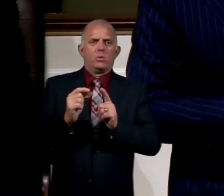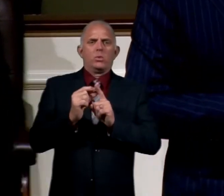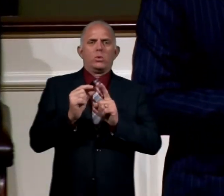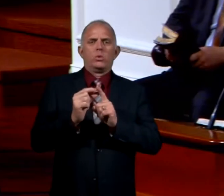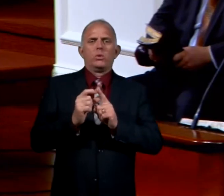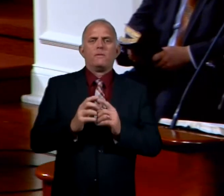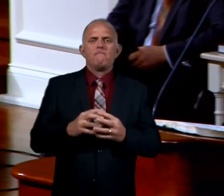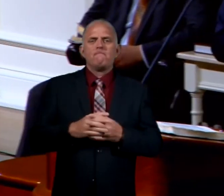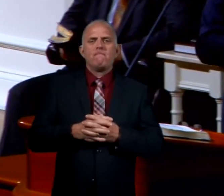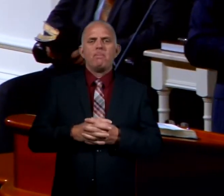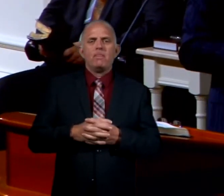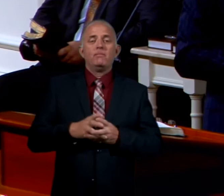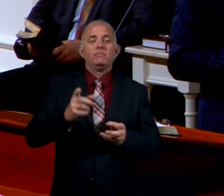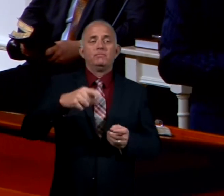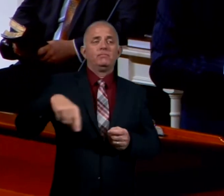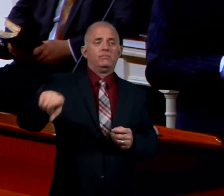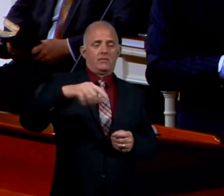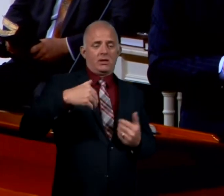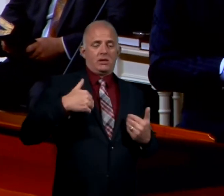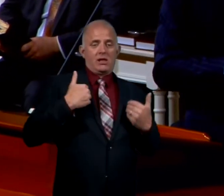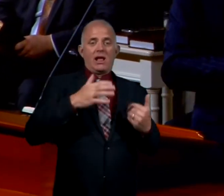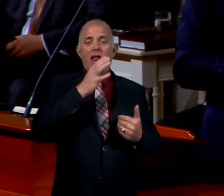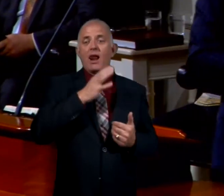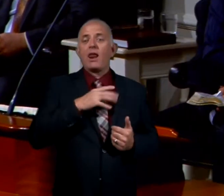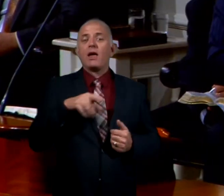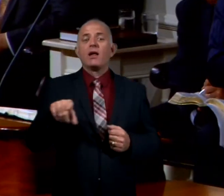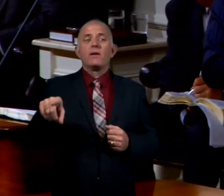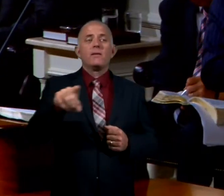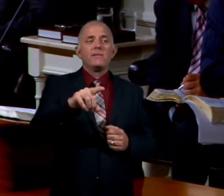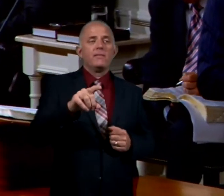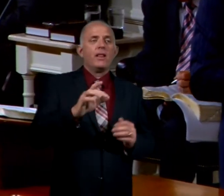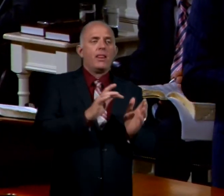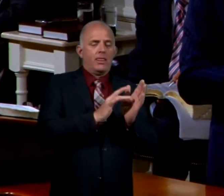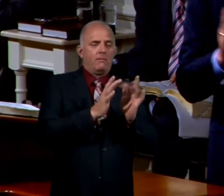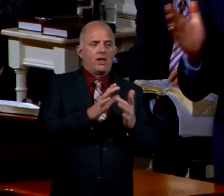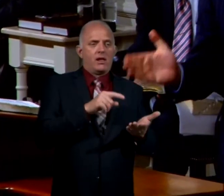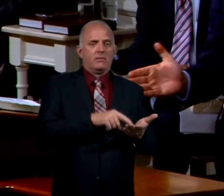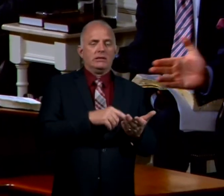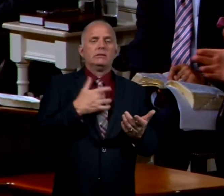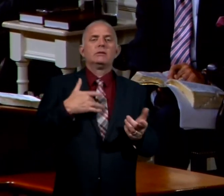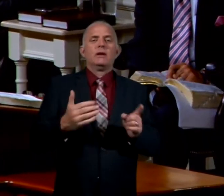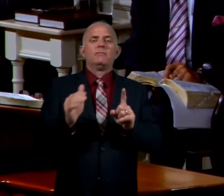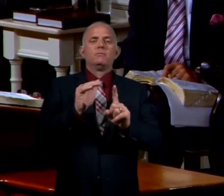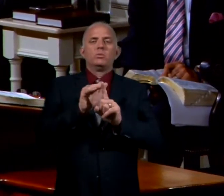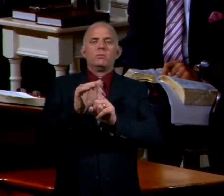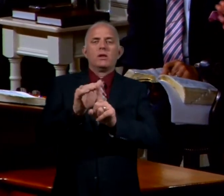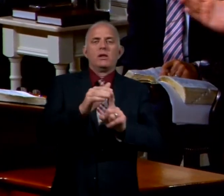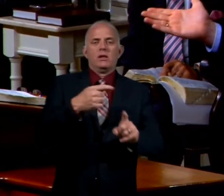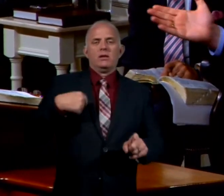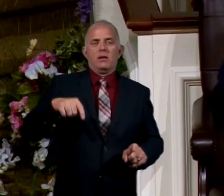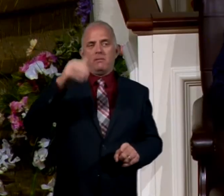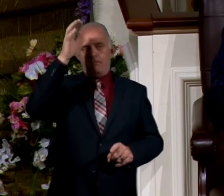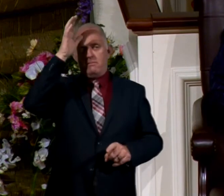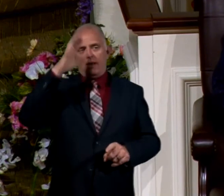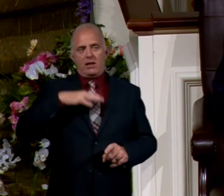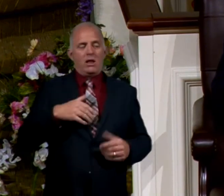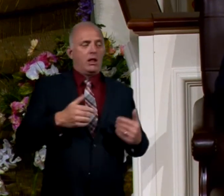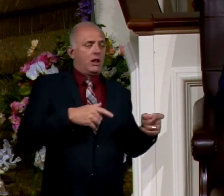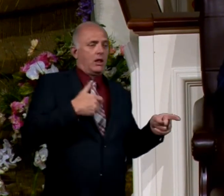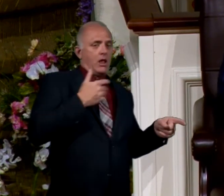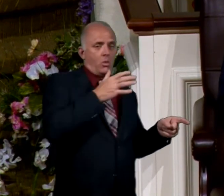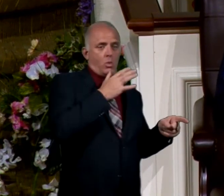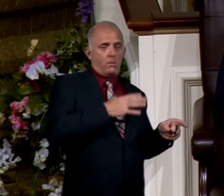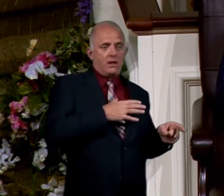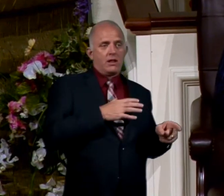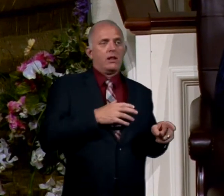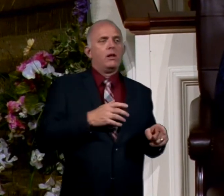girls, young ladies, and of course the Bible reminds us that as young men and young ladies, our problem oftentimes is our